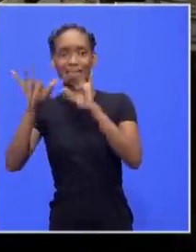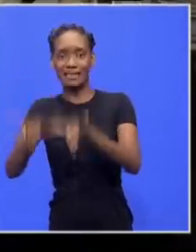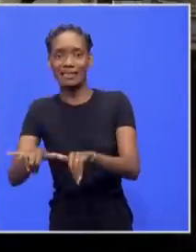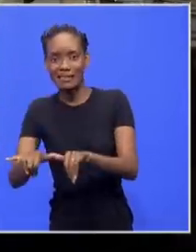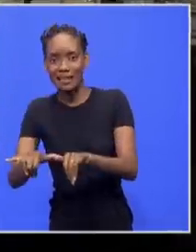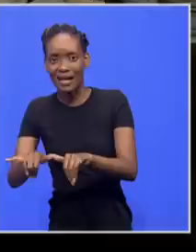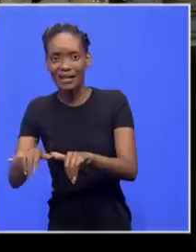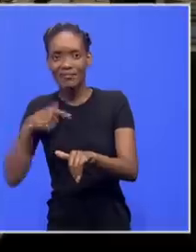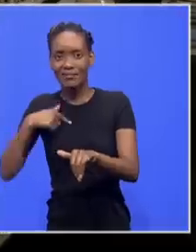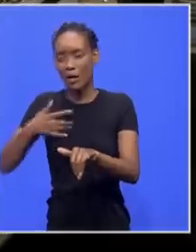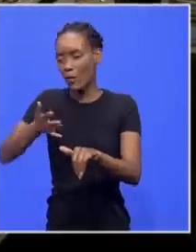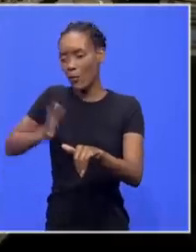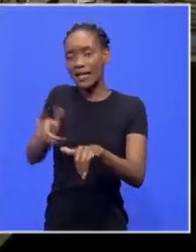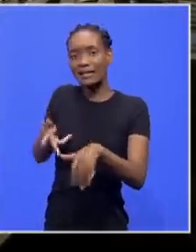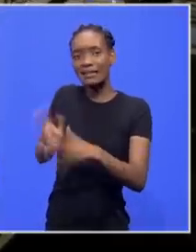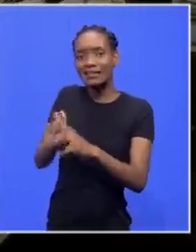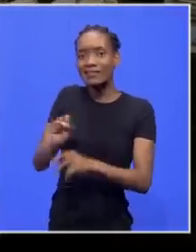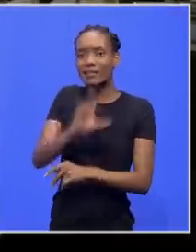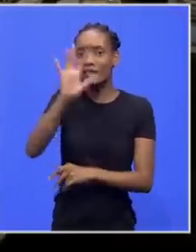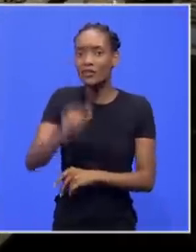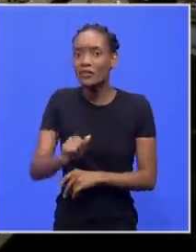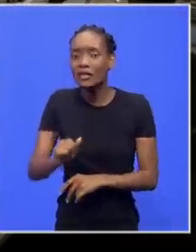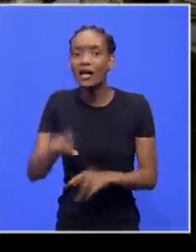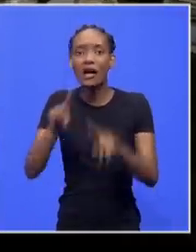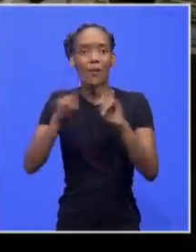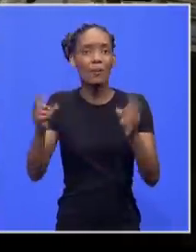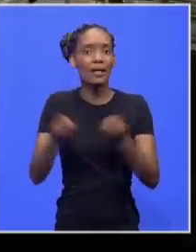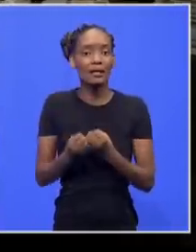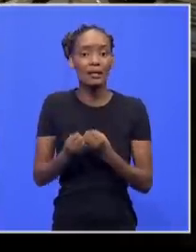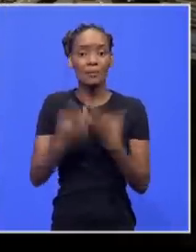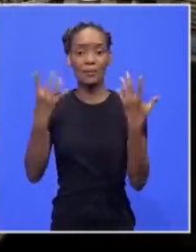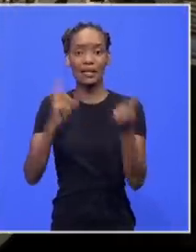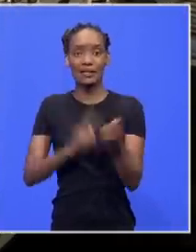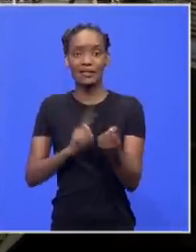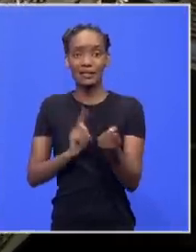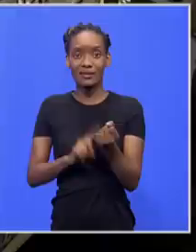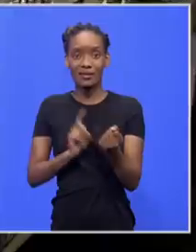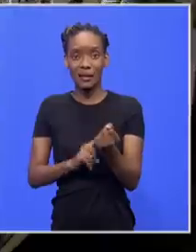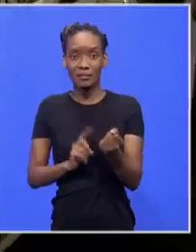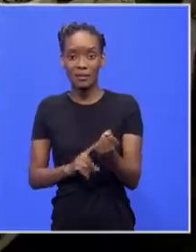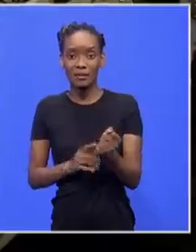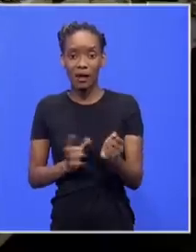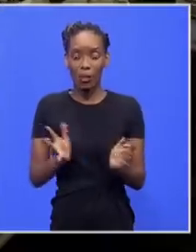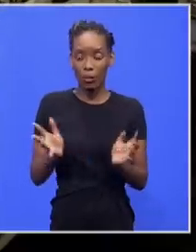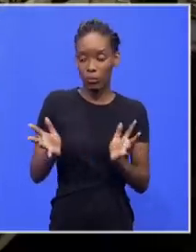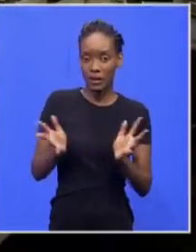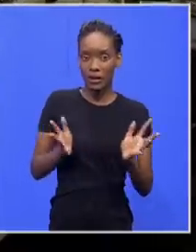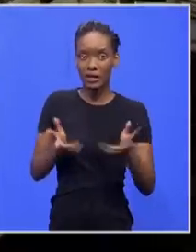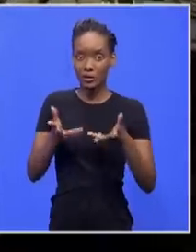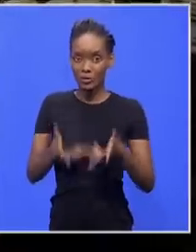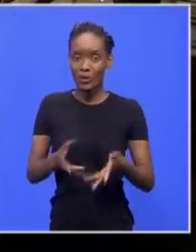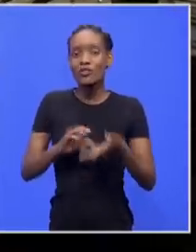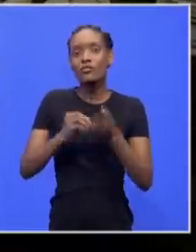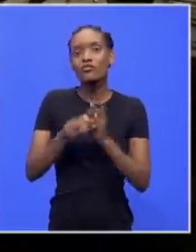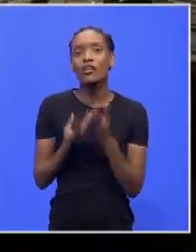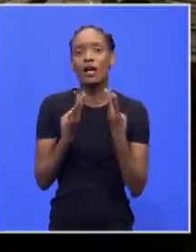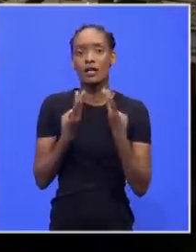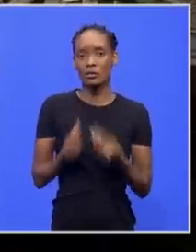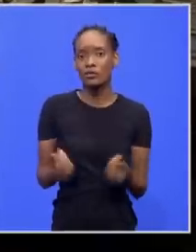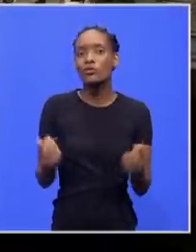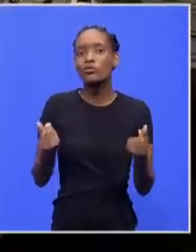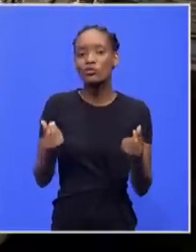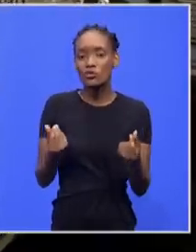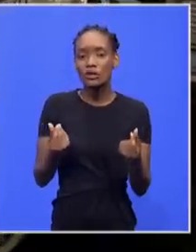South Africa. But many times, you know, having mediations like that is coming up with some sort of solution. It's also, you can